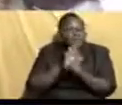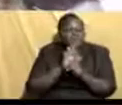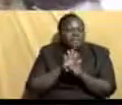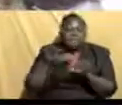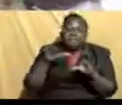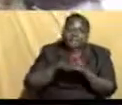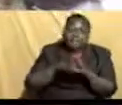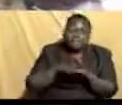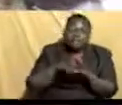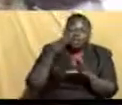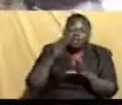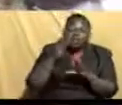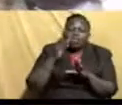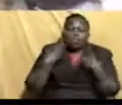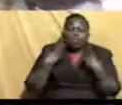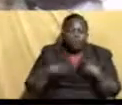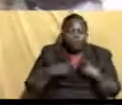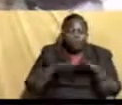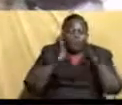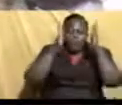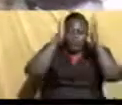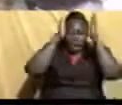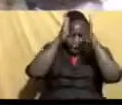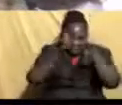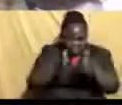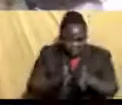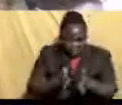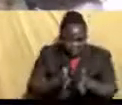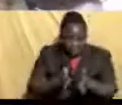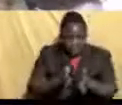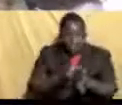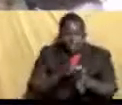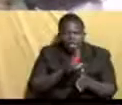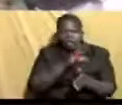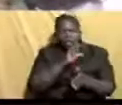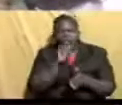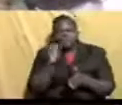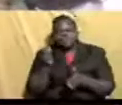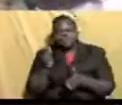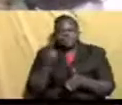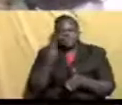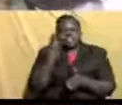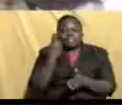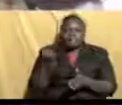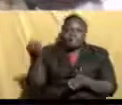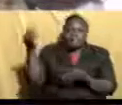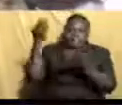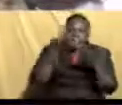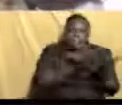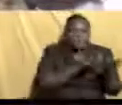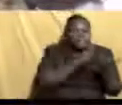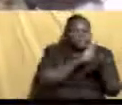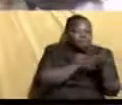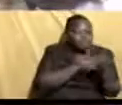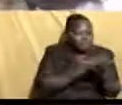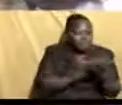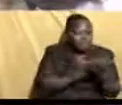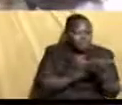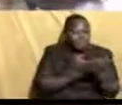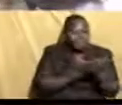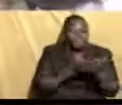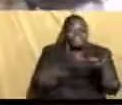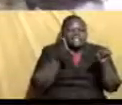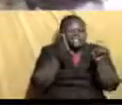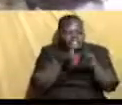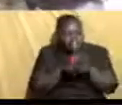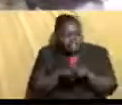the people. One, a person is going to come up first with the proposal. This is part of the people. He